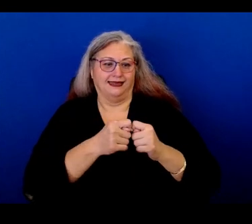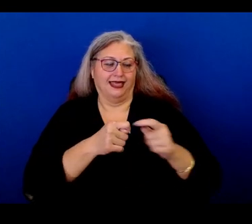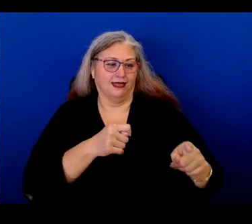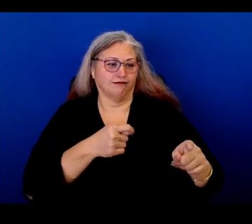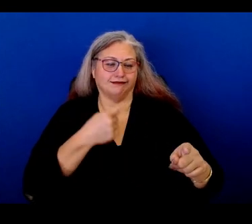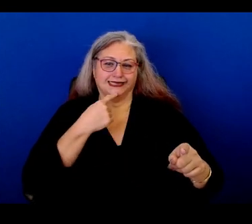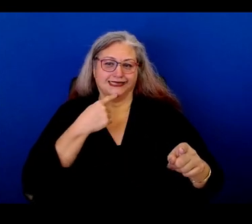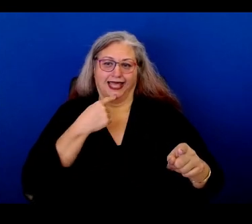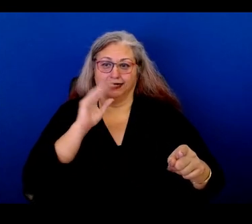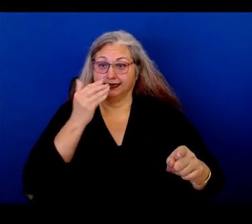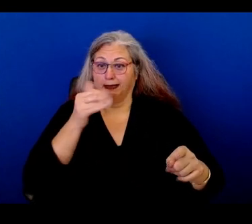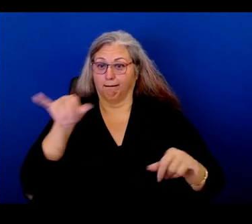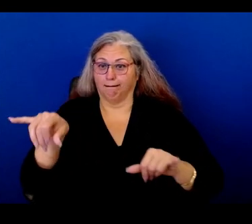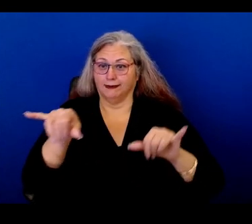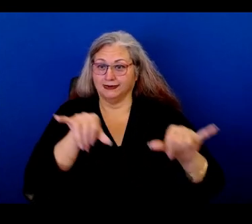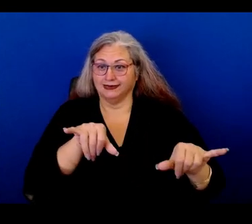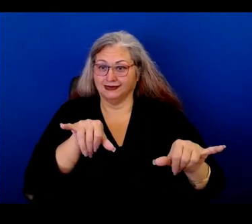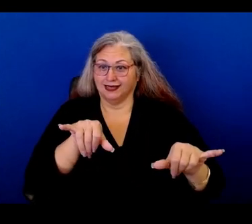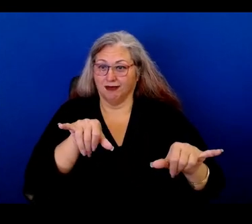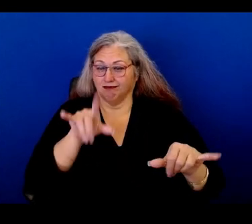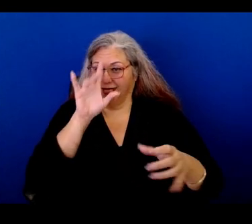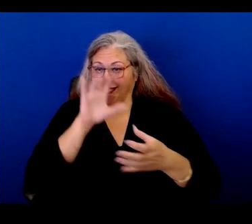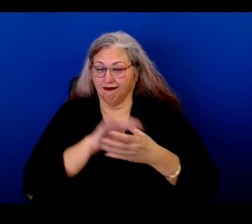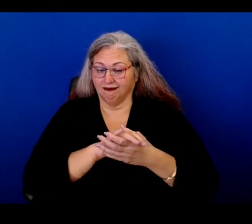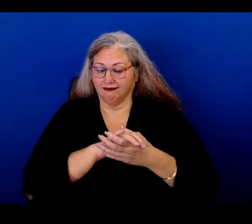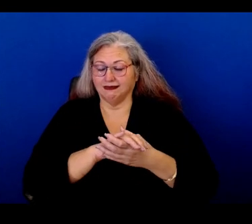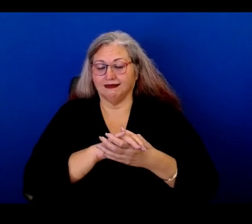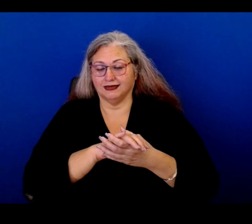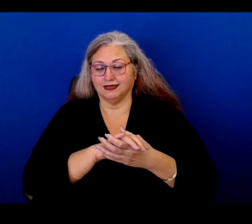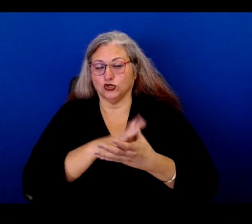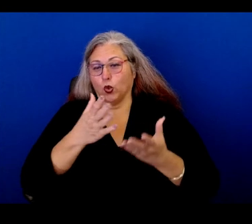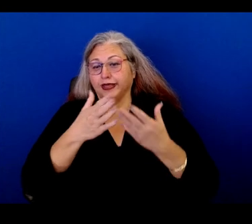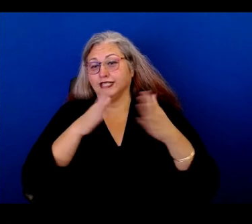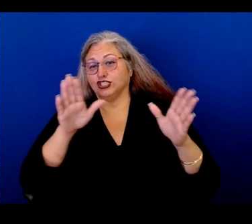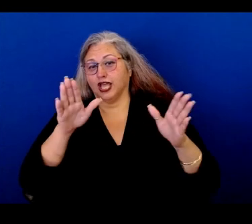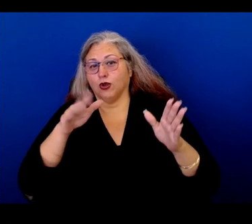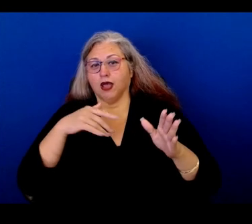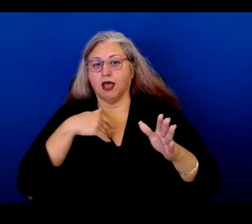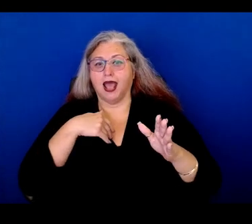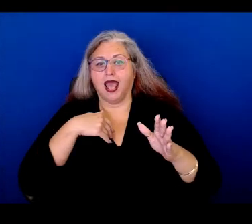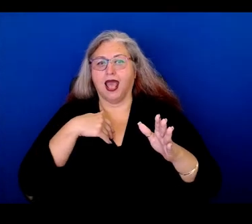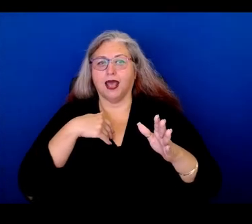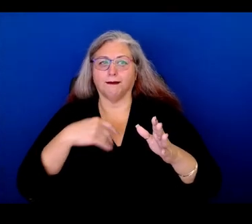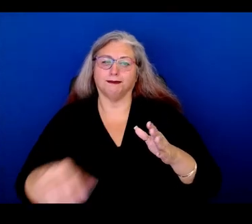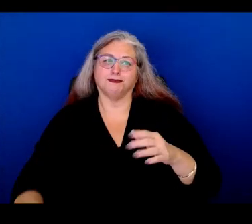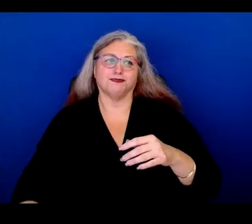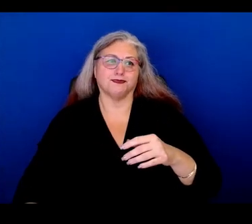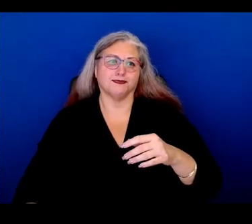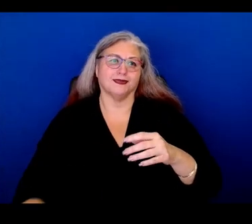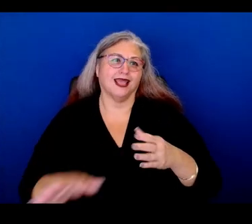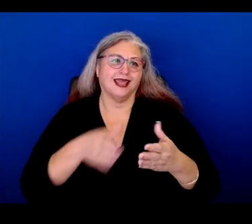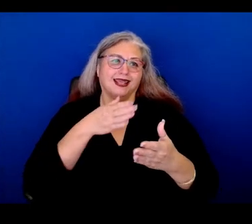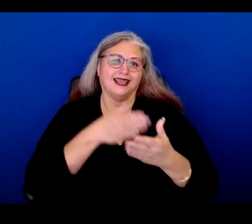echoed the same idea. In general, I just want to say I'm very much against the